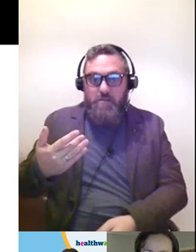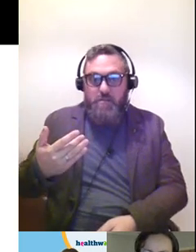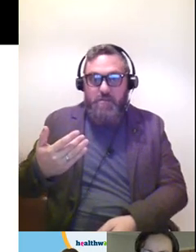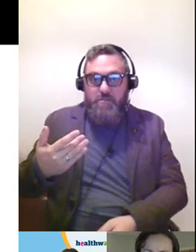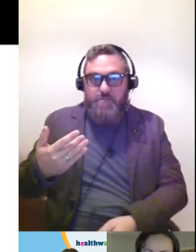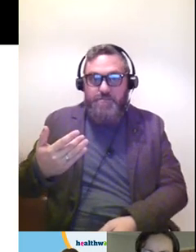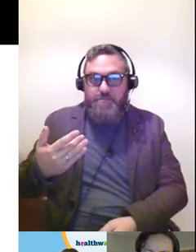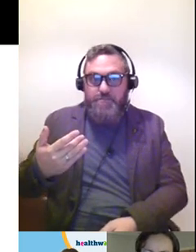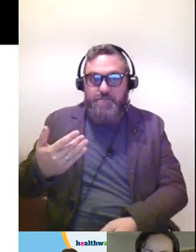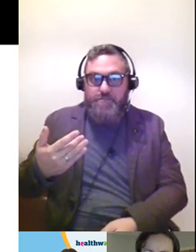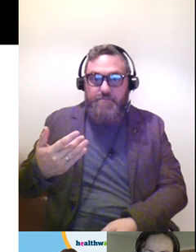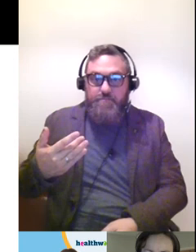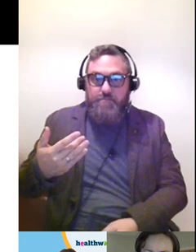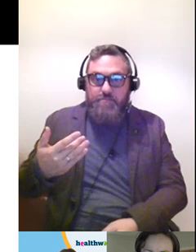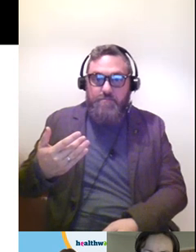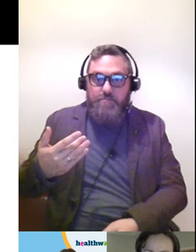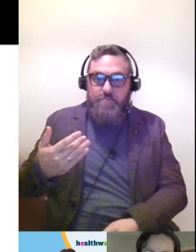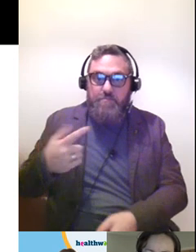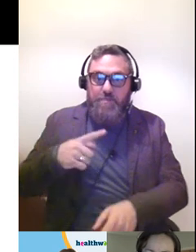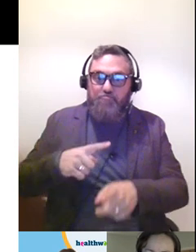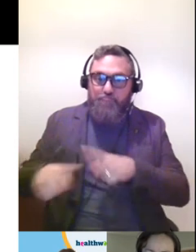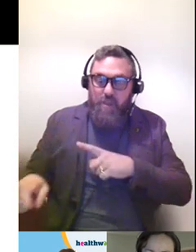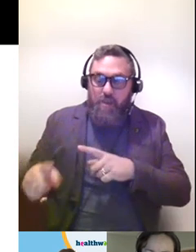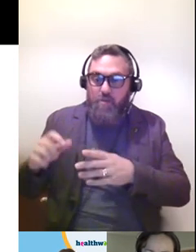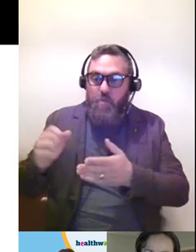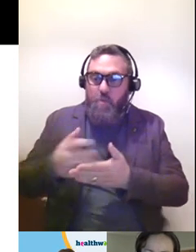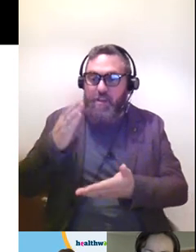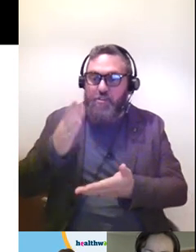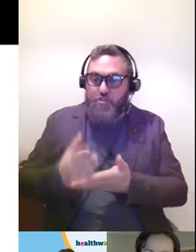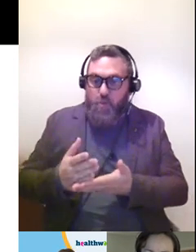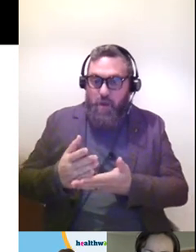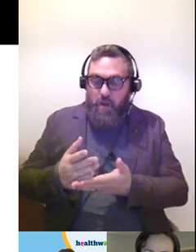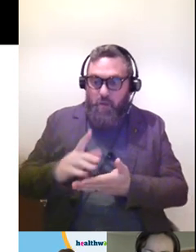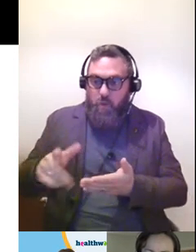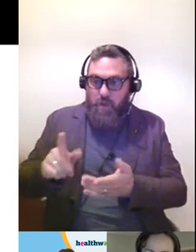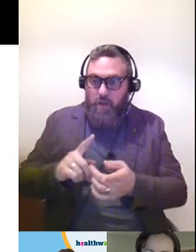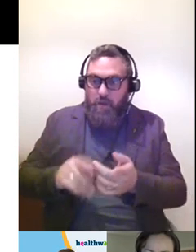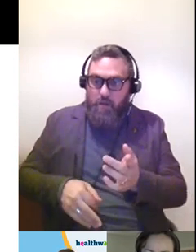and trying to make sure that we are doing all that we can to